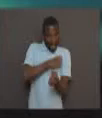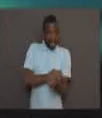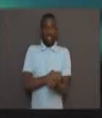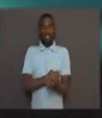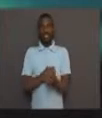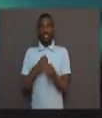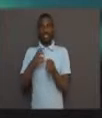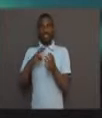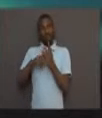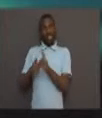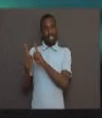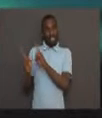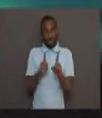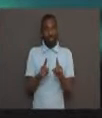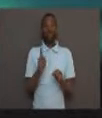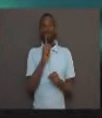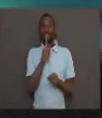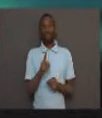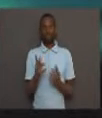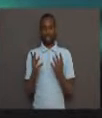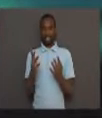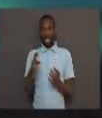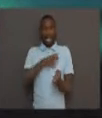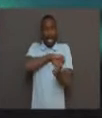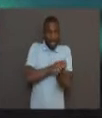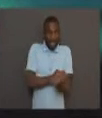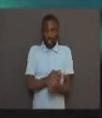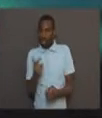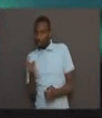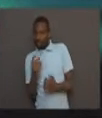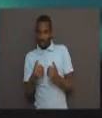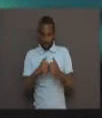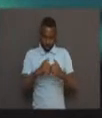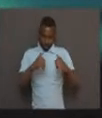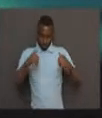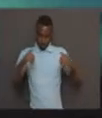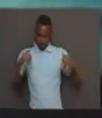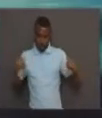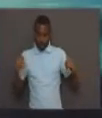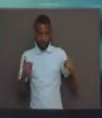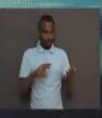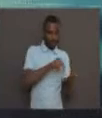nucleus together or to split the nucleus apart.